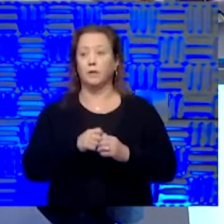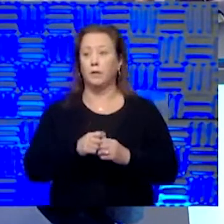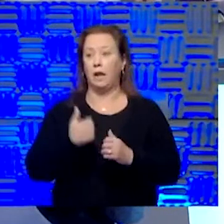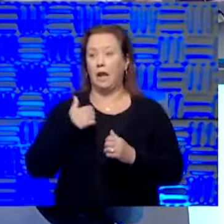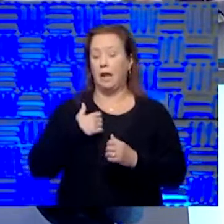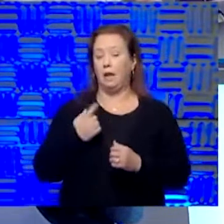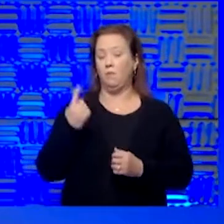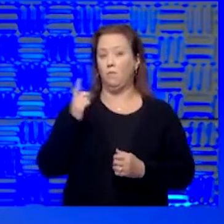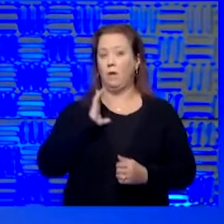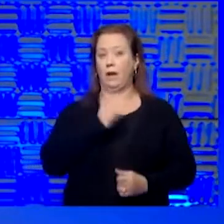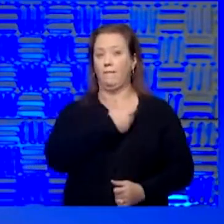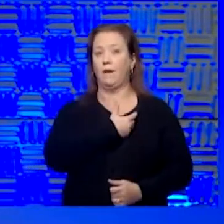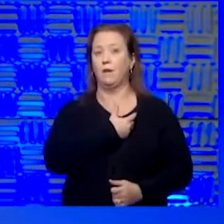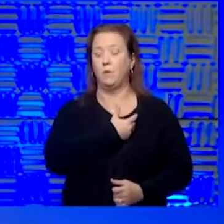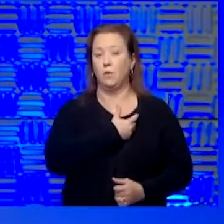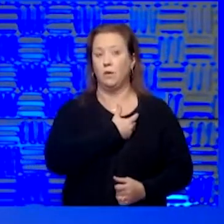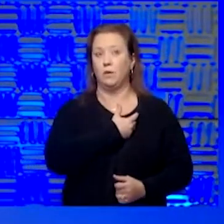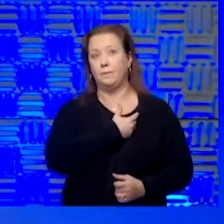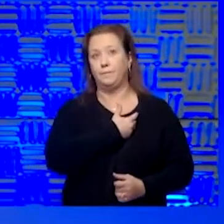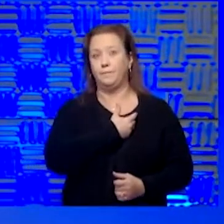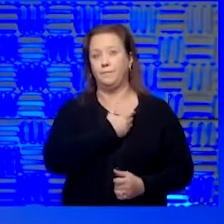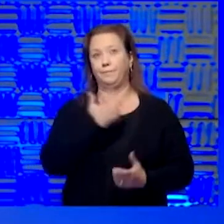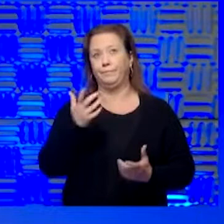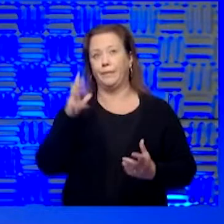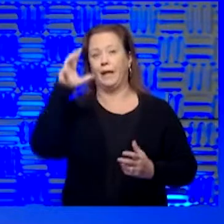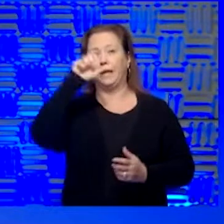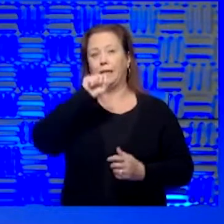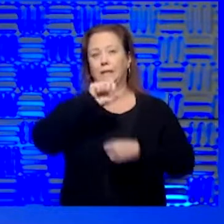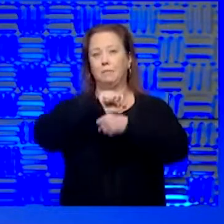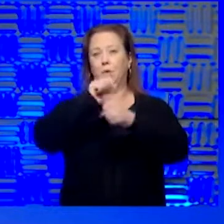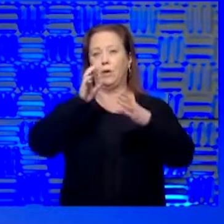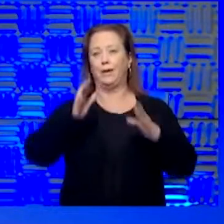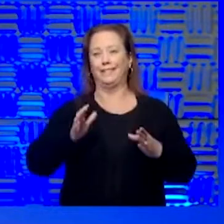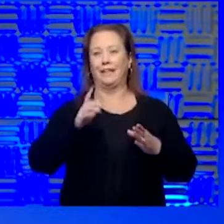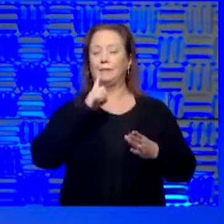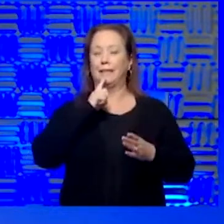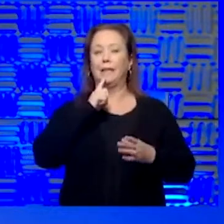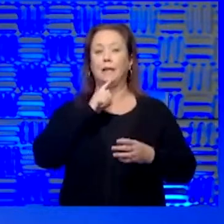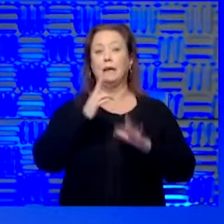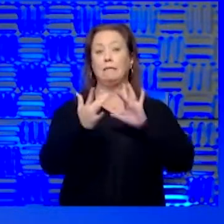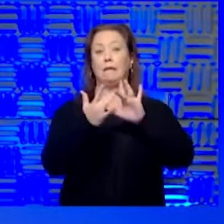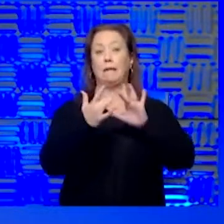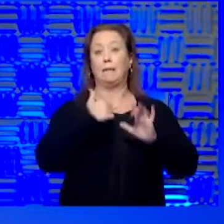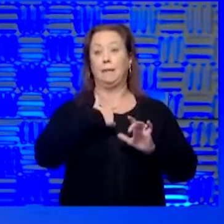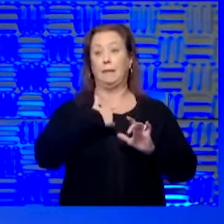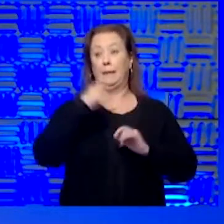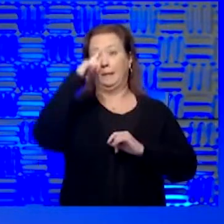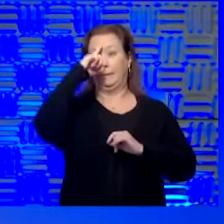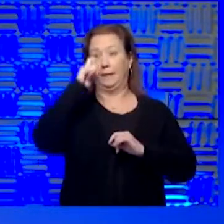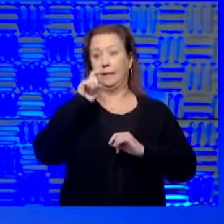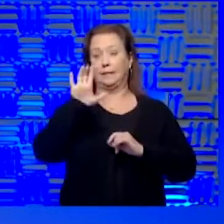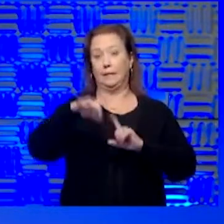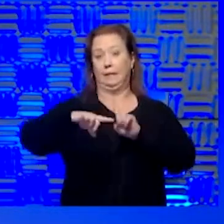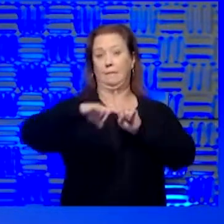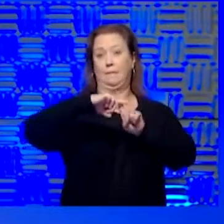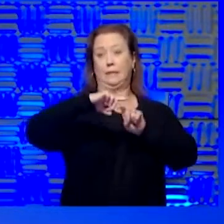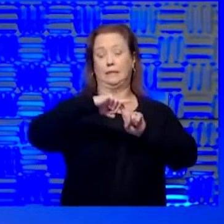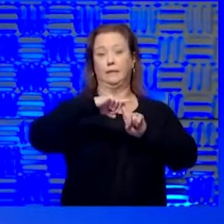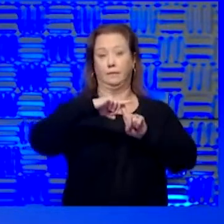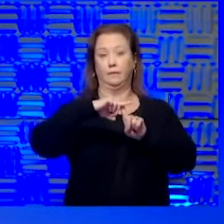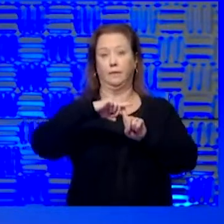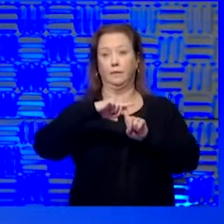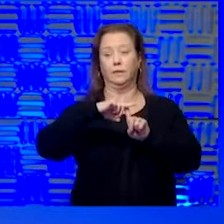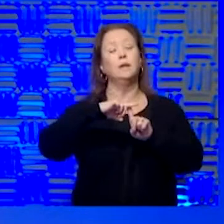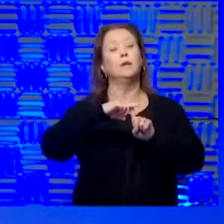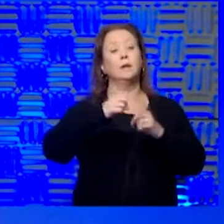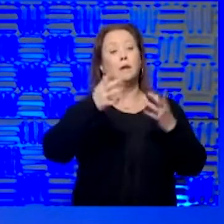one of our, well, I guess our employees, I'll just leave it at that, who have contacted me because they were positive